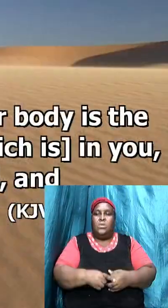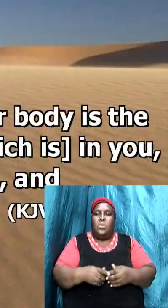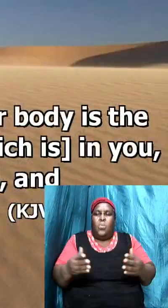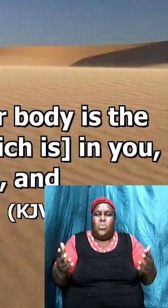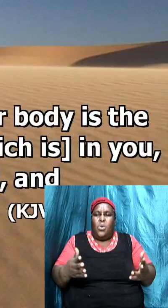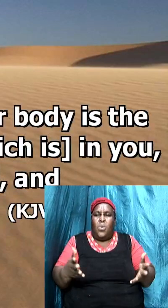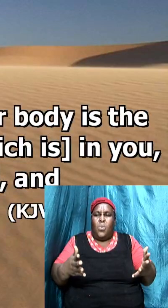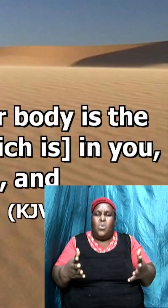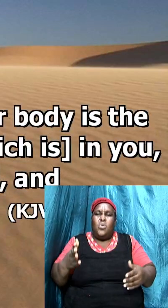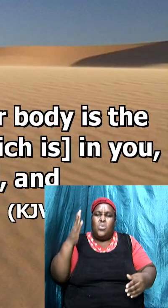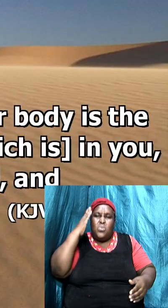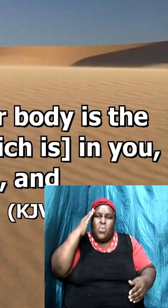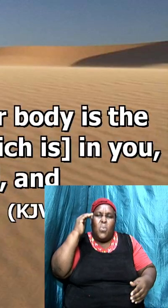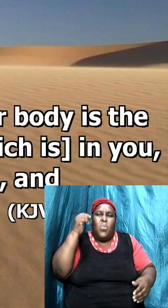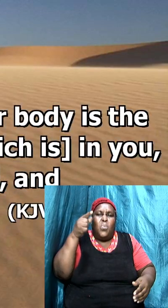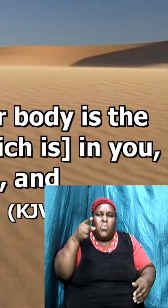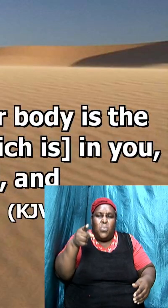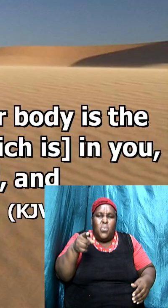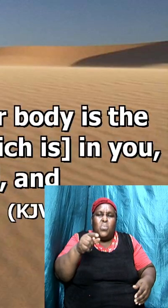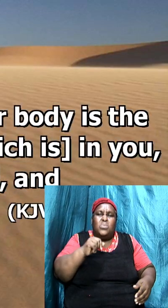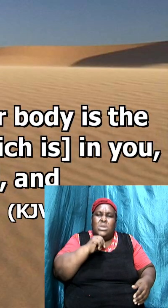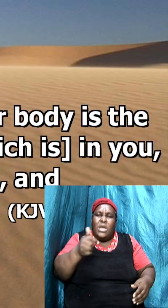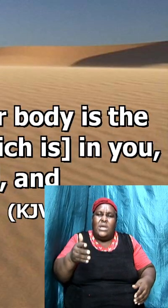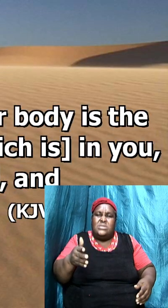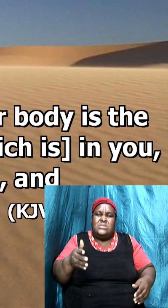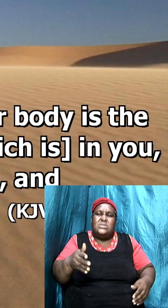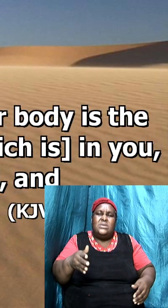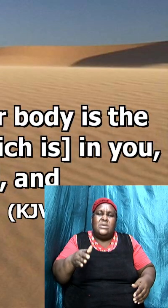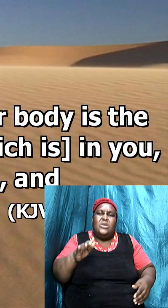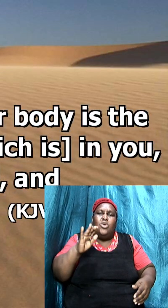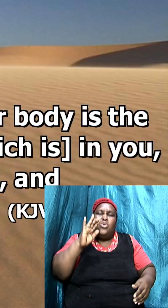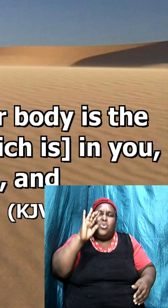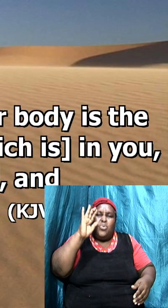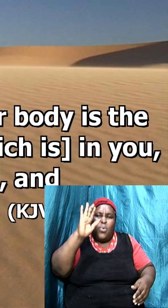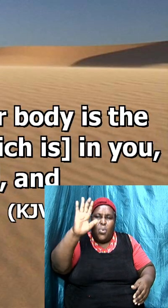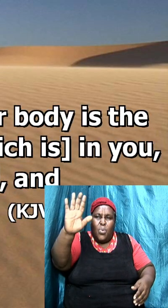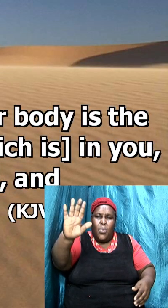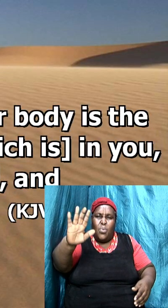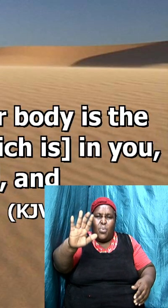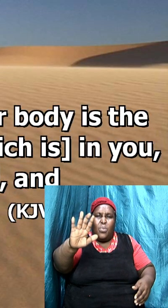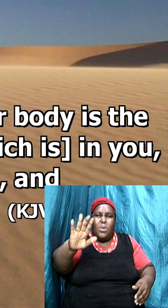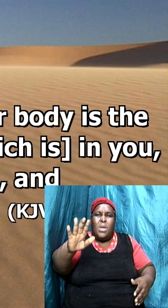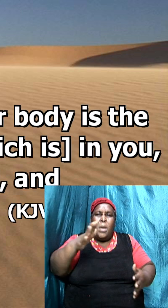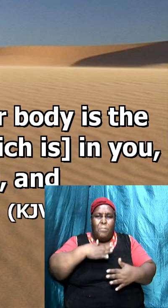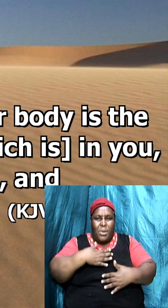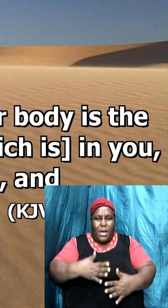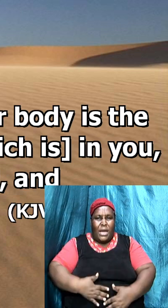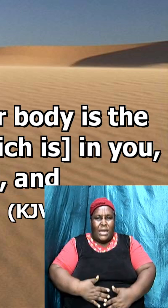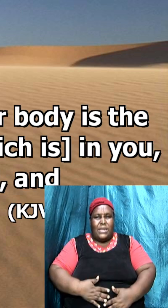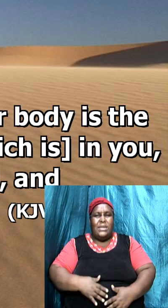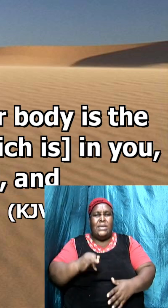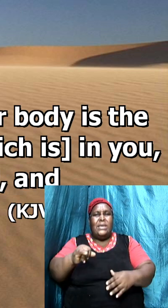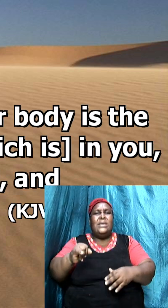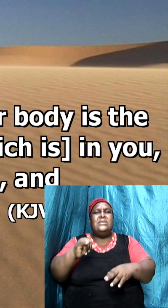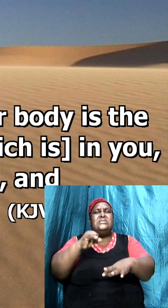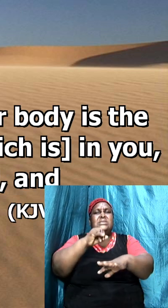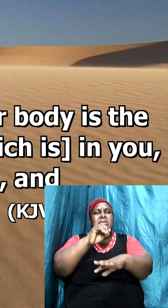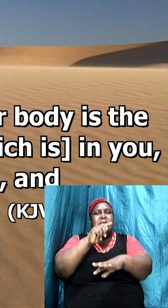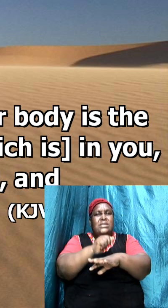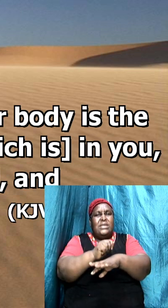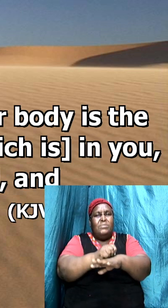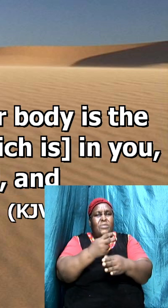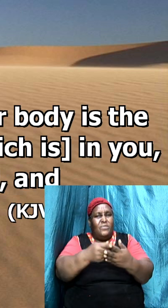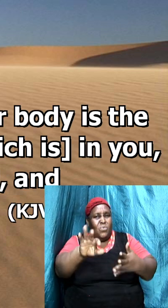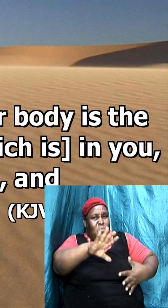says, your what? Know ye not that your body is the temple of the Holy